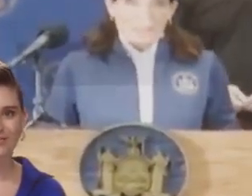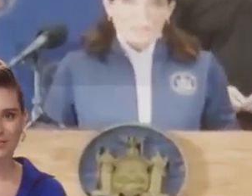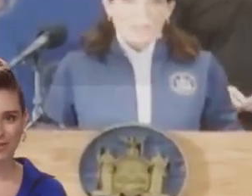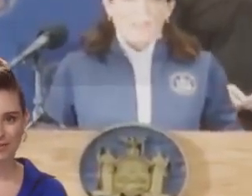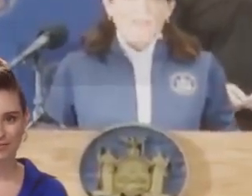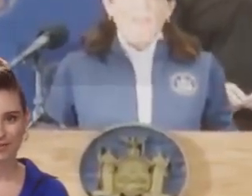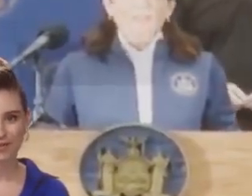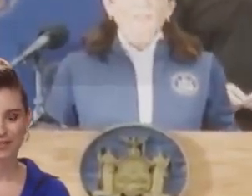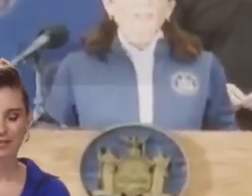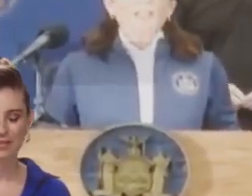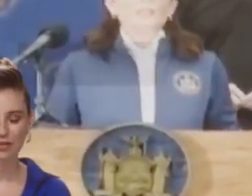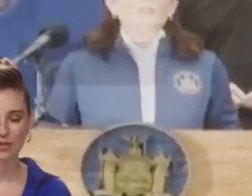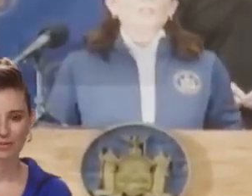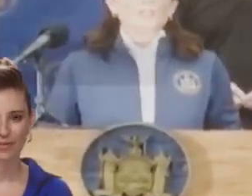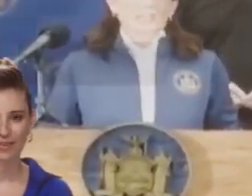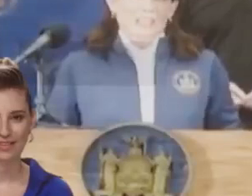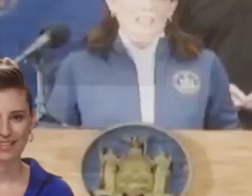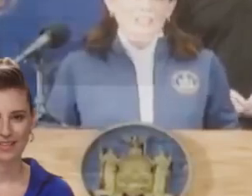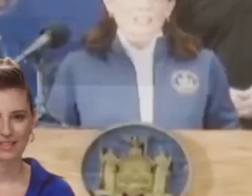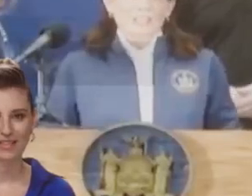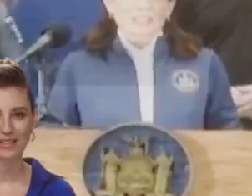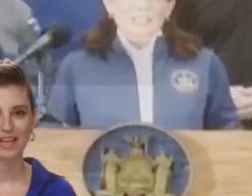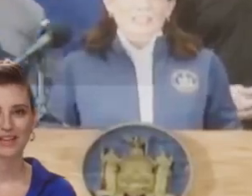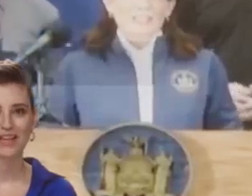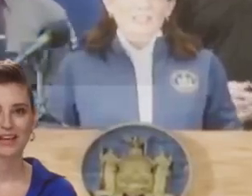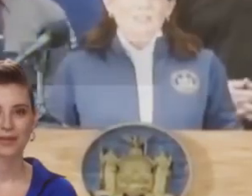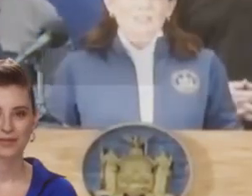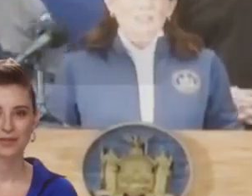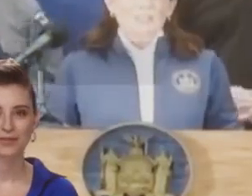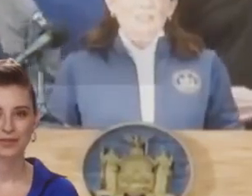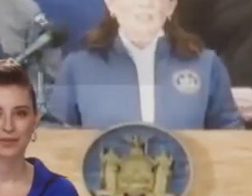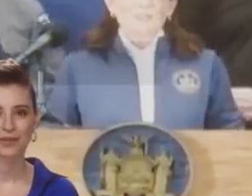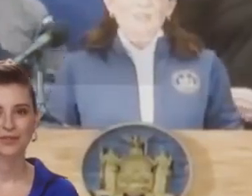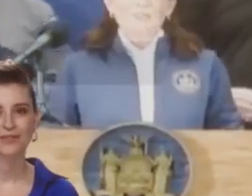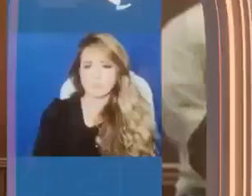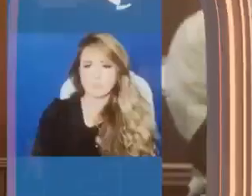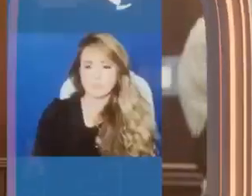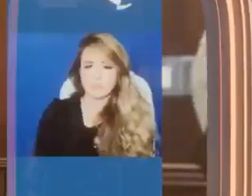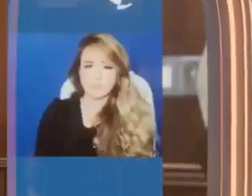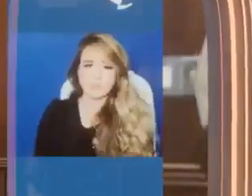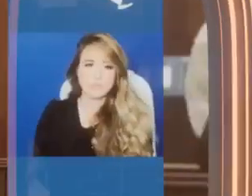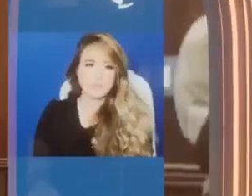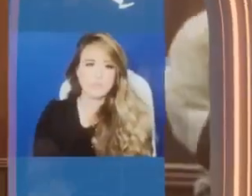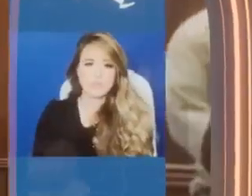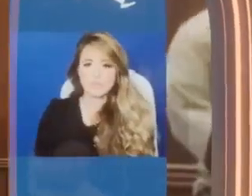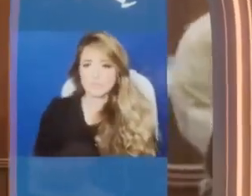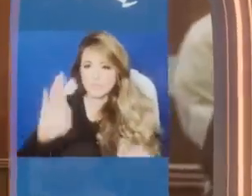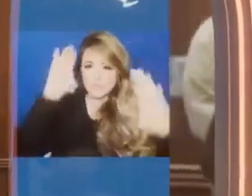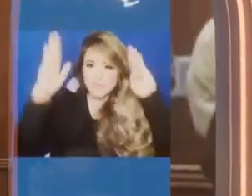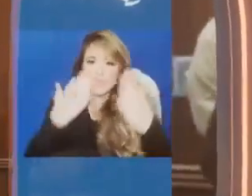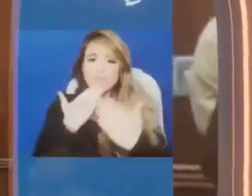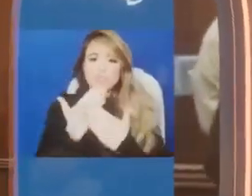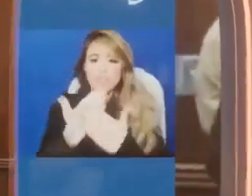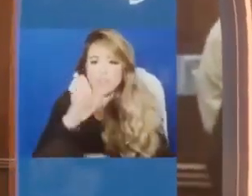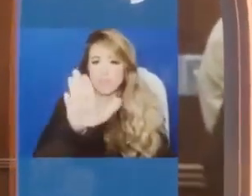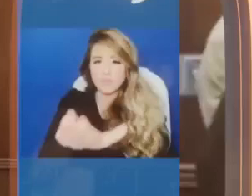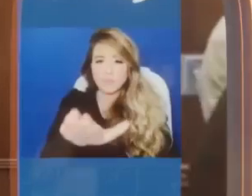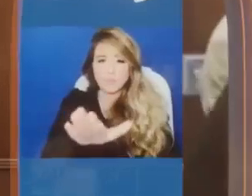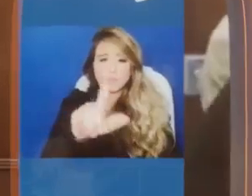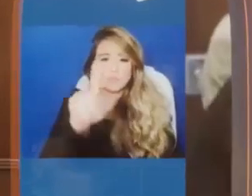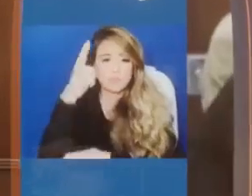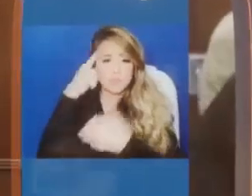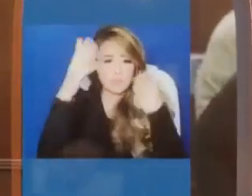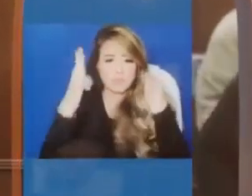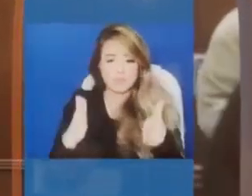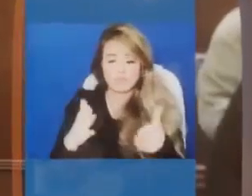history before confirming 7 storm-related deaths in the area. Governor Kathy Hochul said she feared the death toll